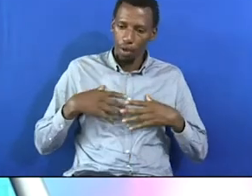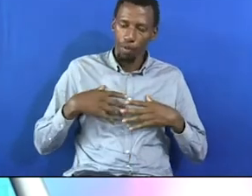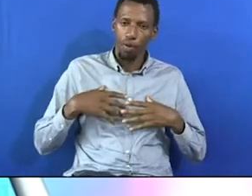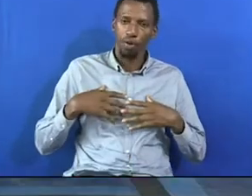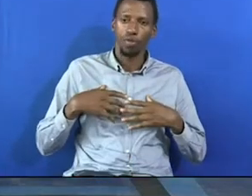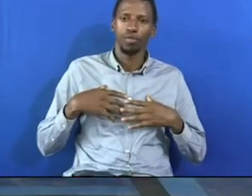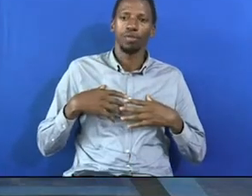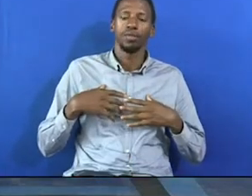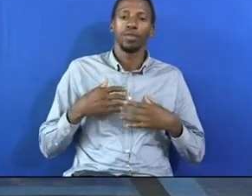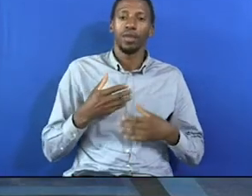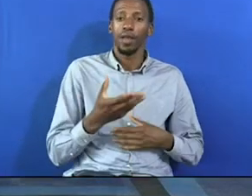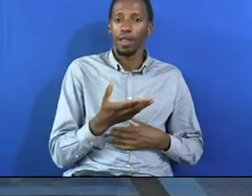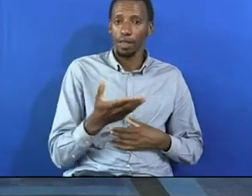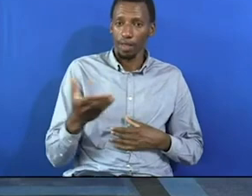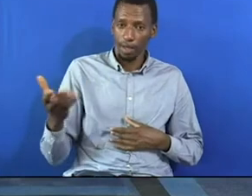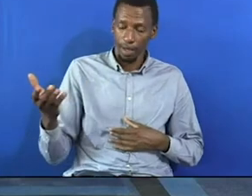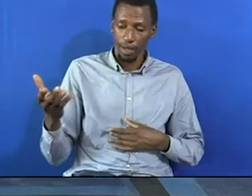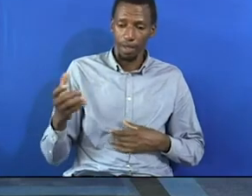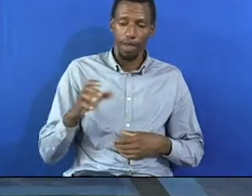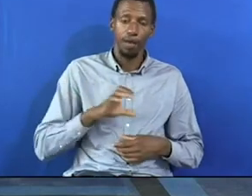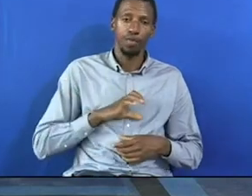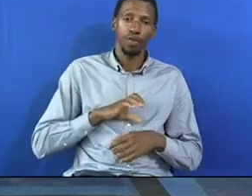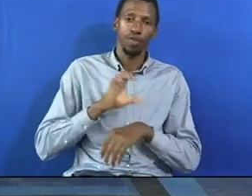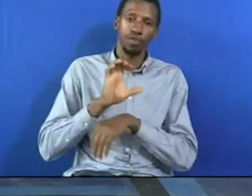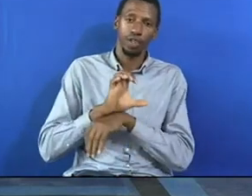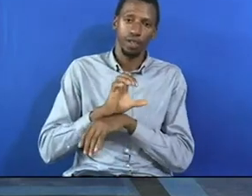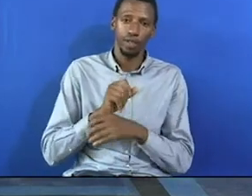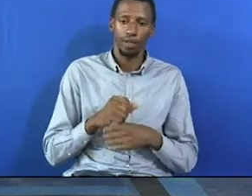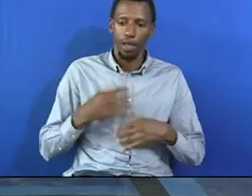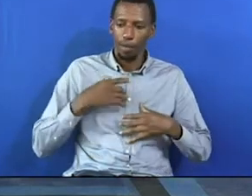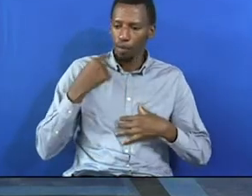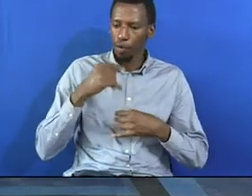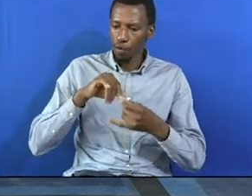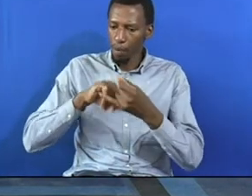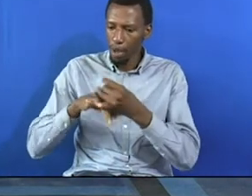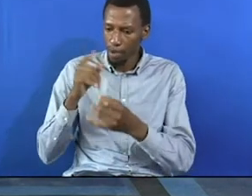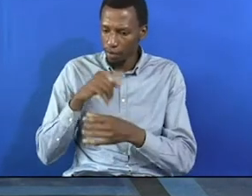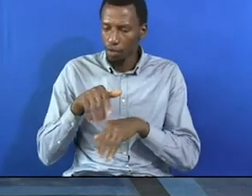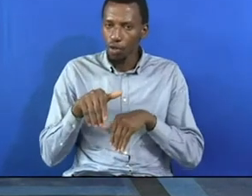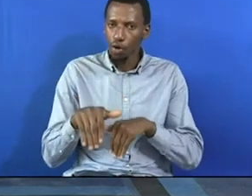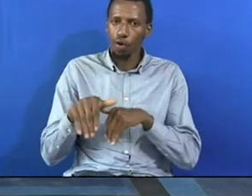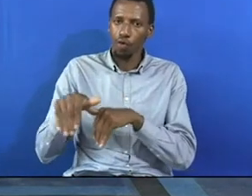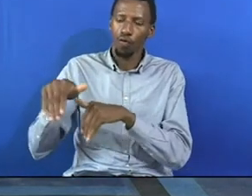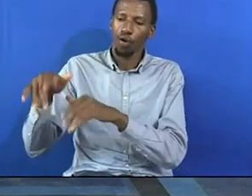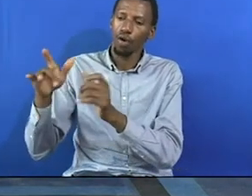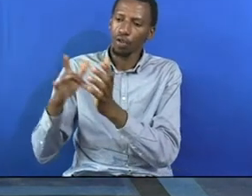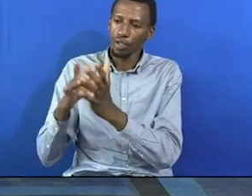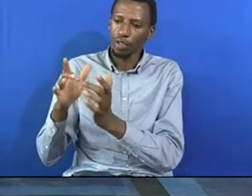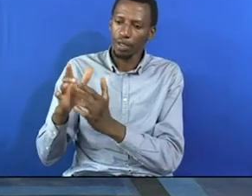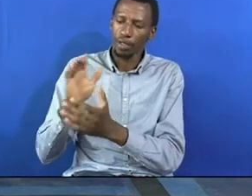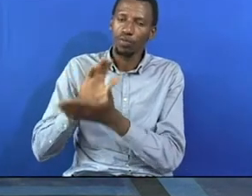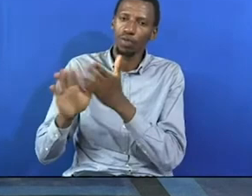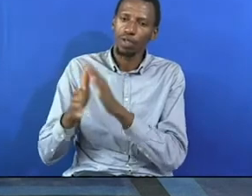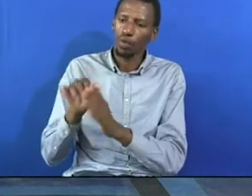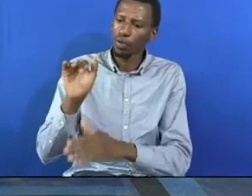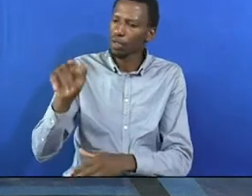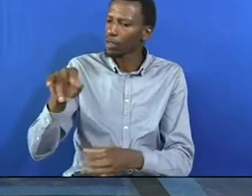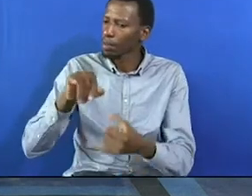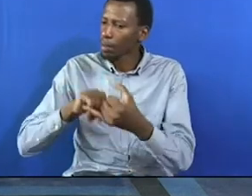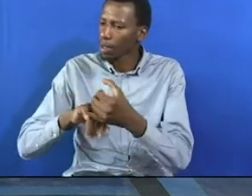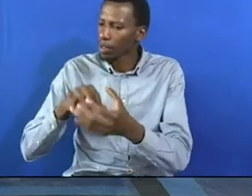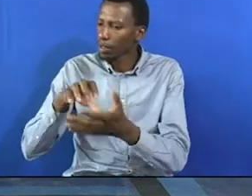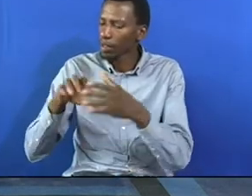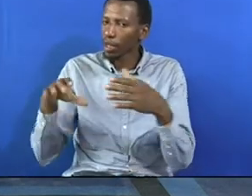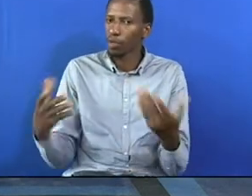church. Married people followed Jesus without asking his marital status. And it should